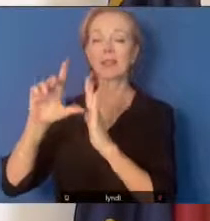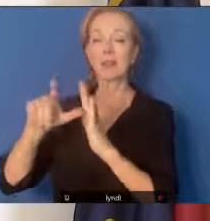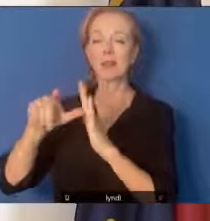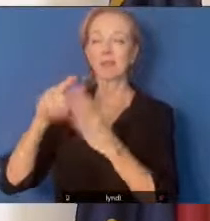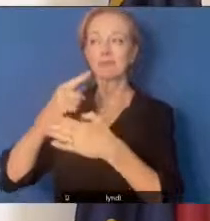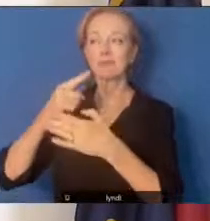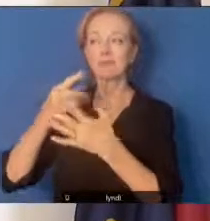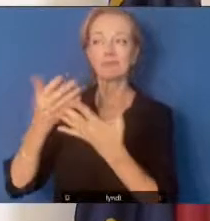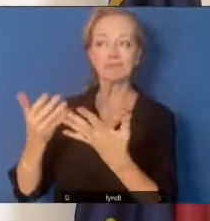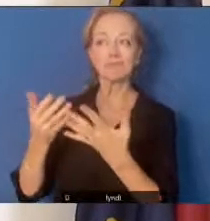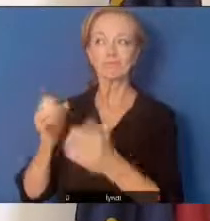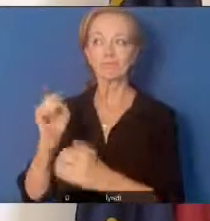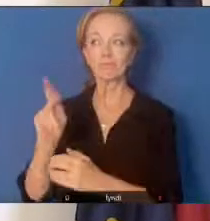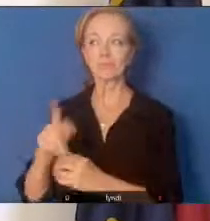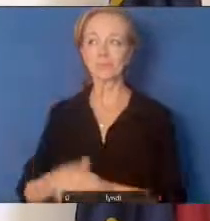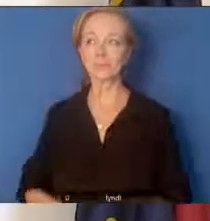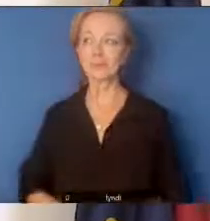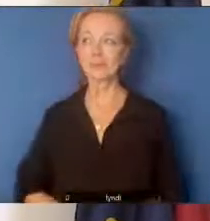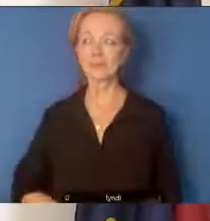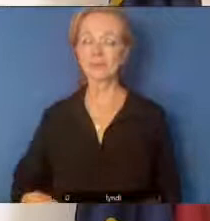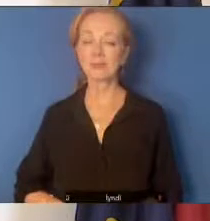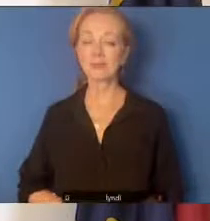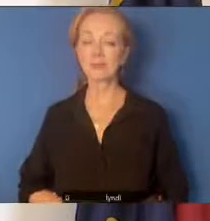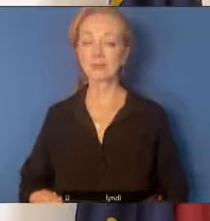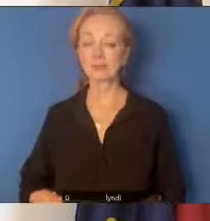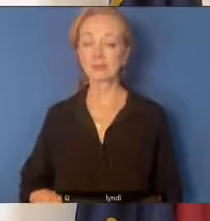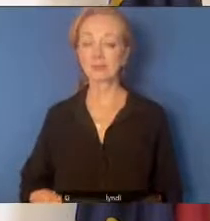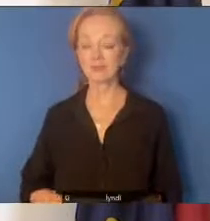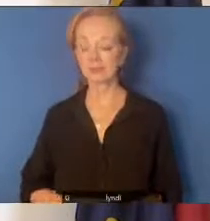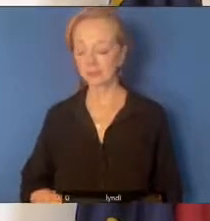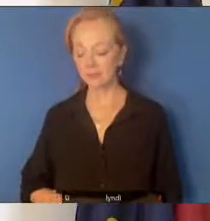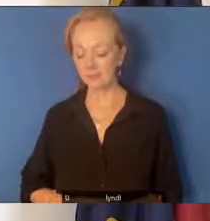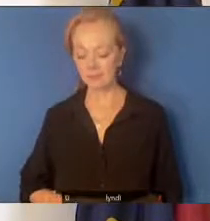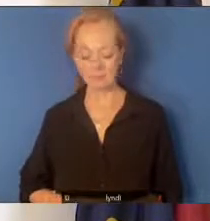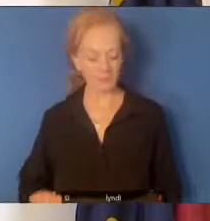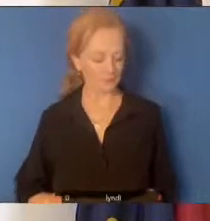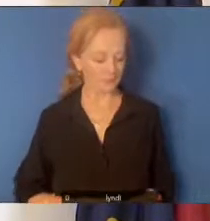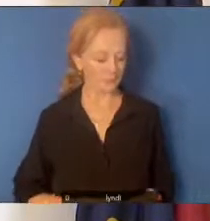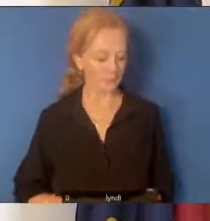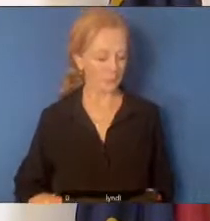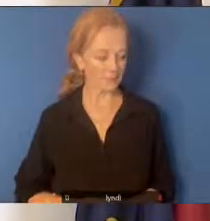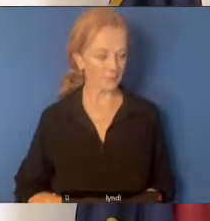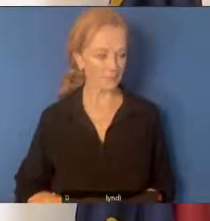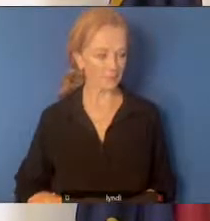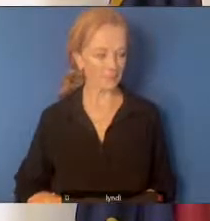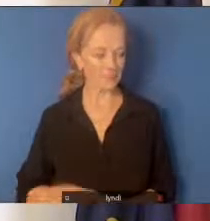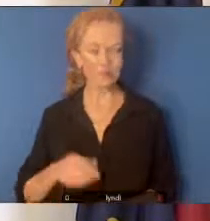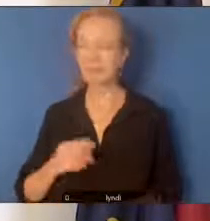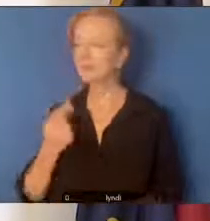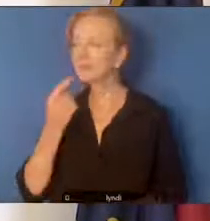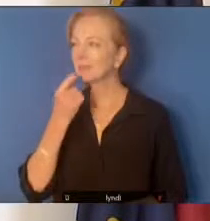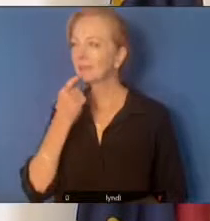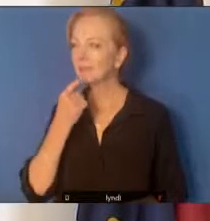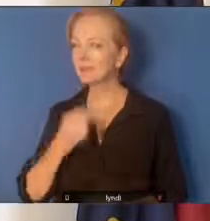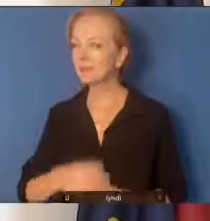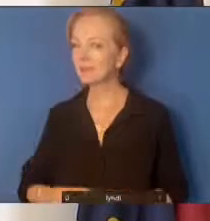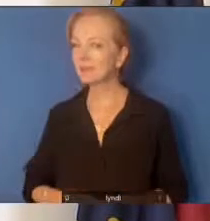Lighthouse. Hey, go ahead, John. Are you still looking for teenagers, do you think? I'm sorry, one more time?